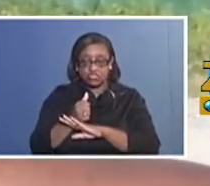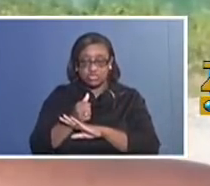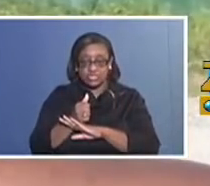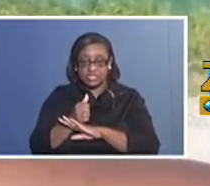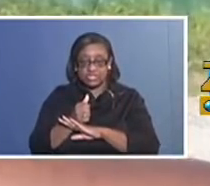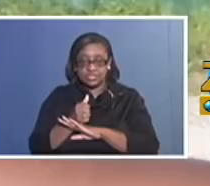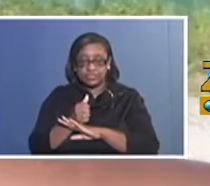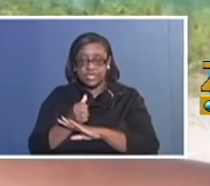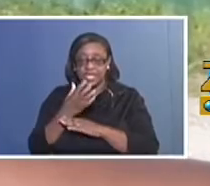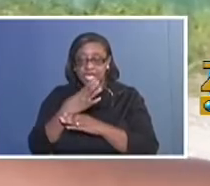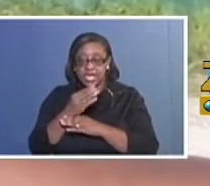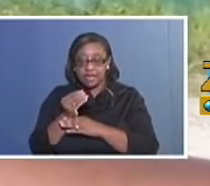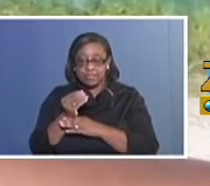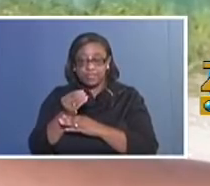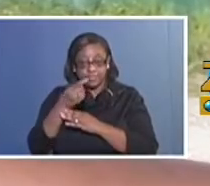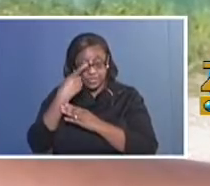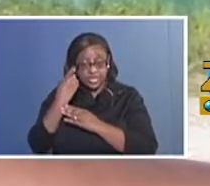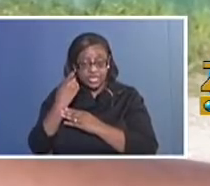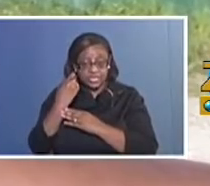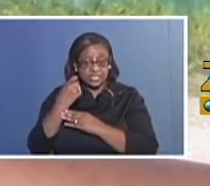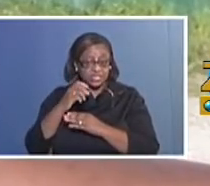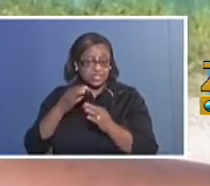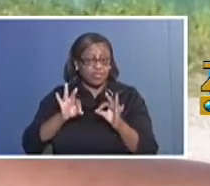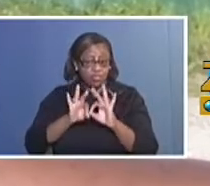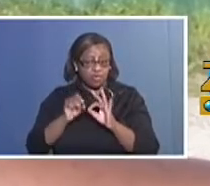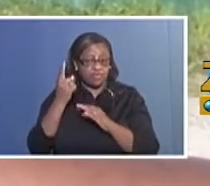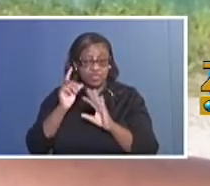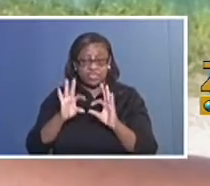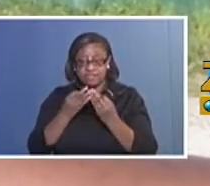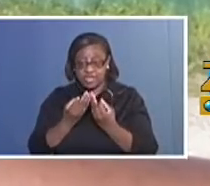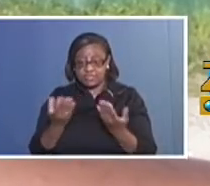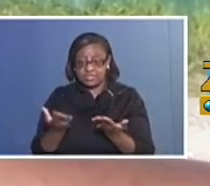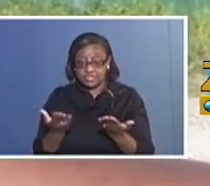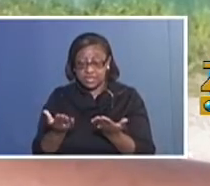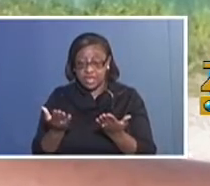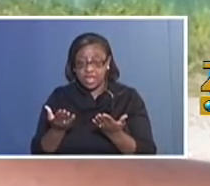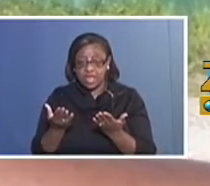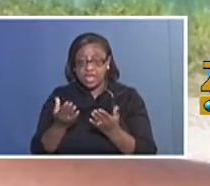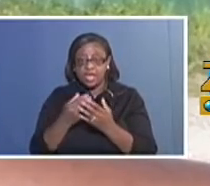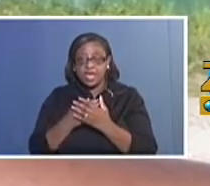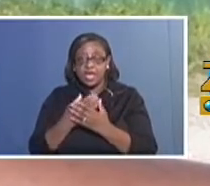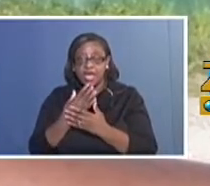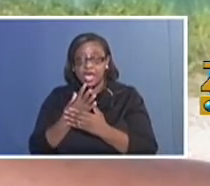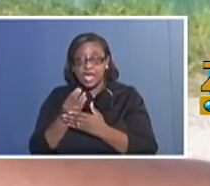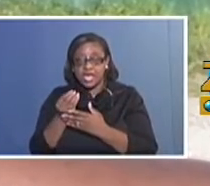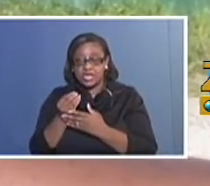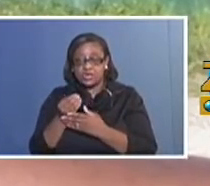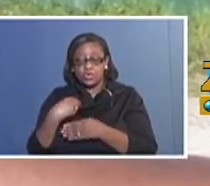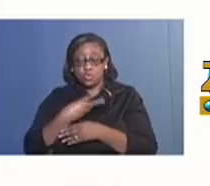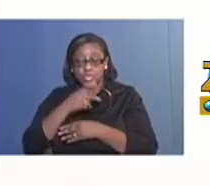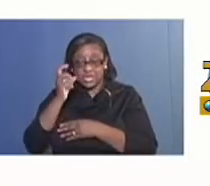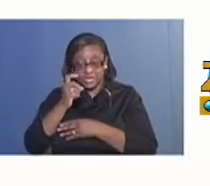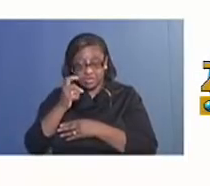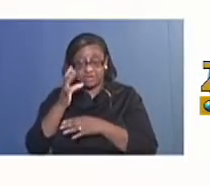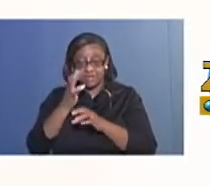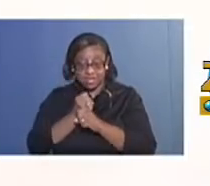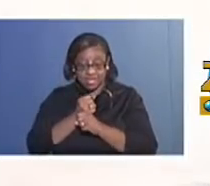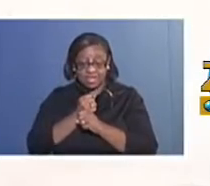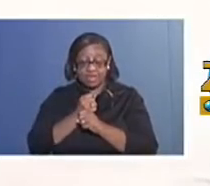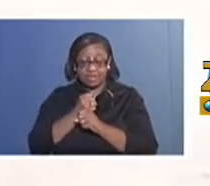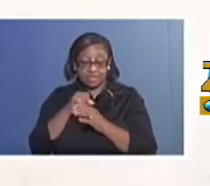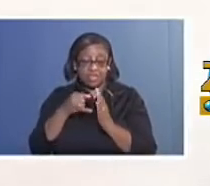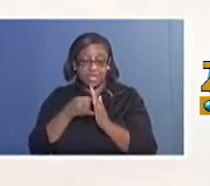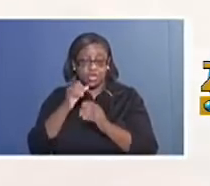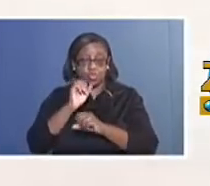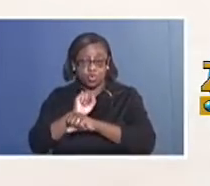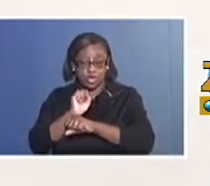for the empowerment of our community. And so we're doing whatever it takes to work with BAMSI and the BAIC in regards to get this initiative going. Now, with a